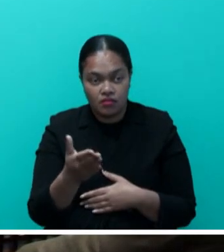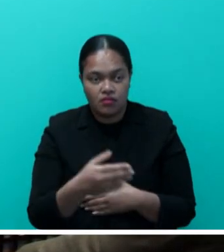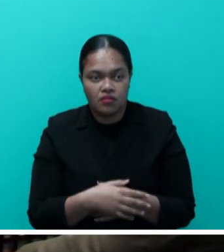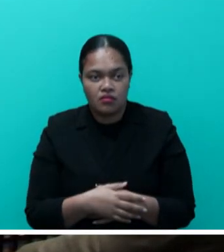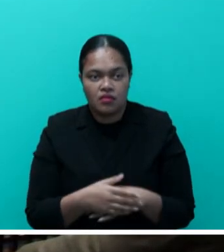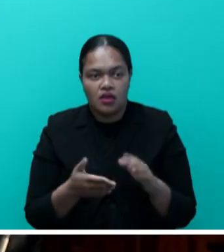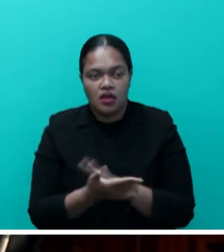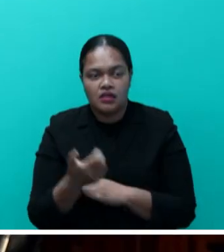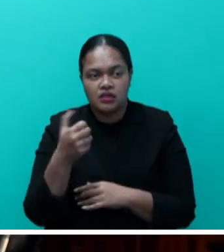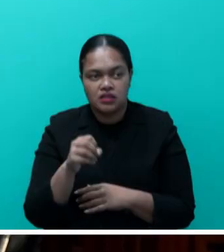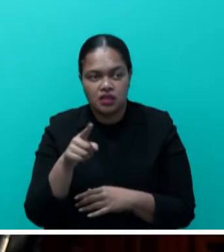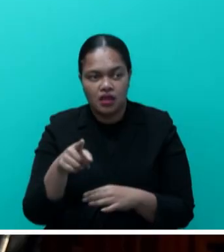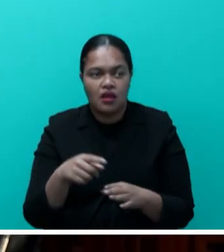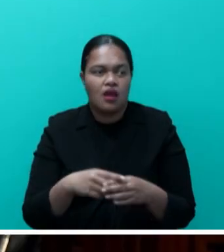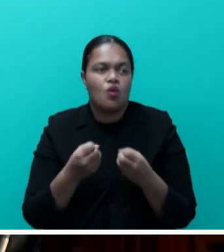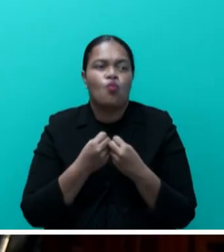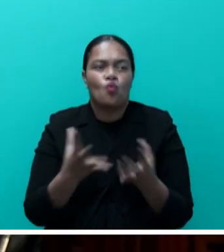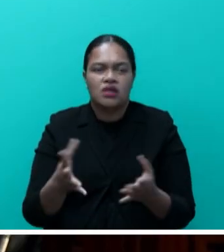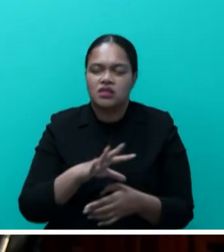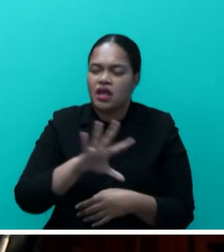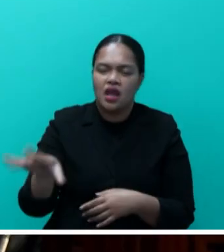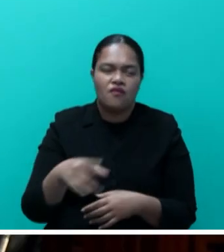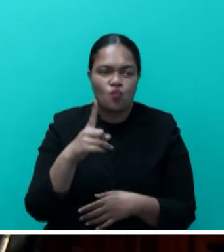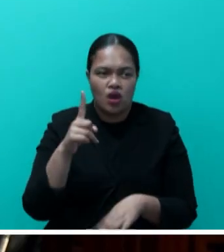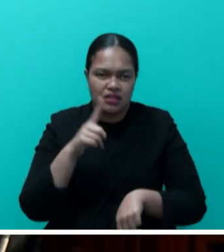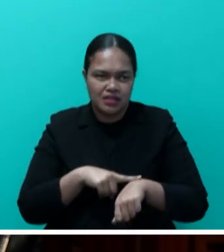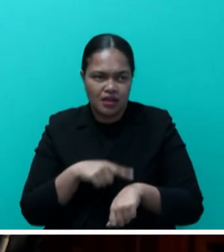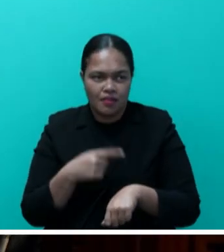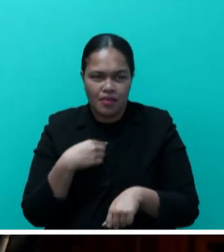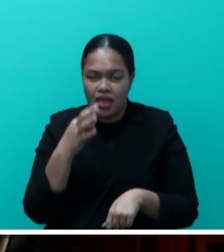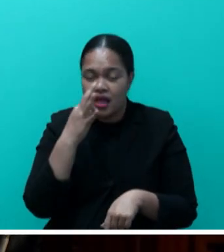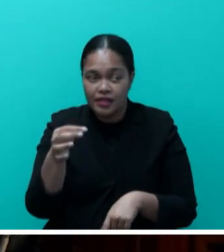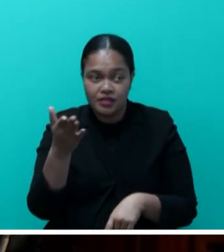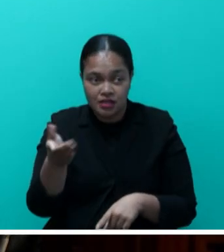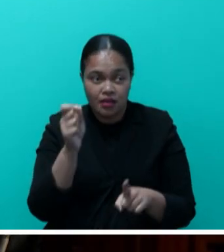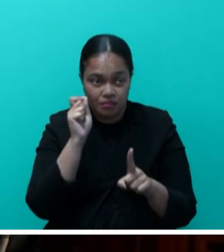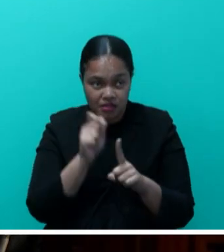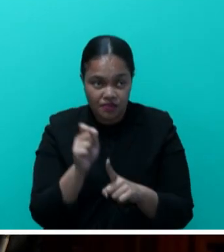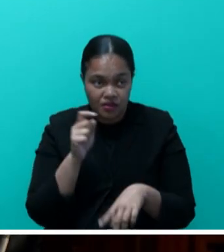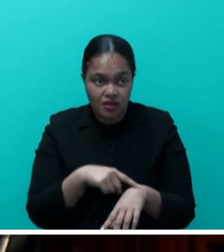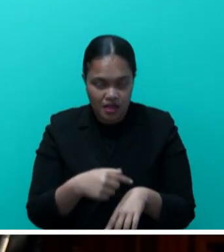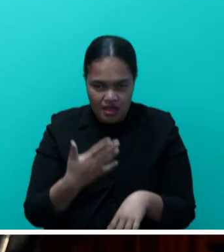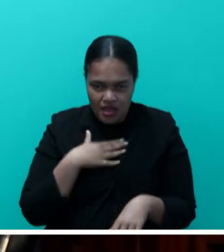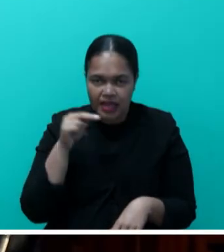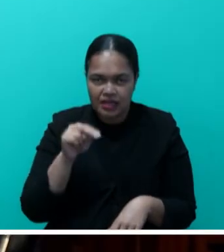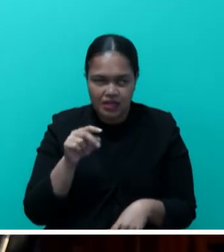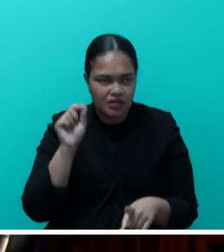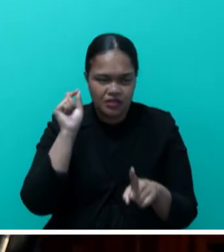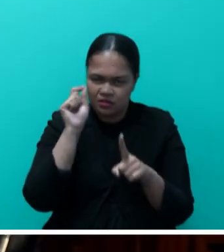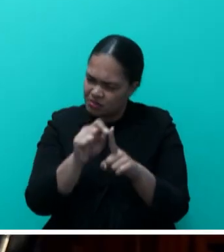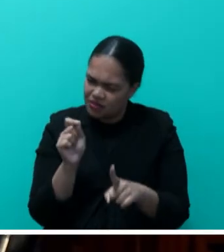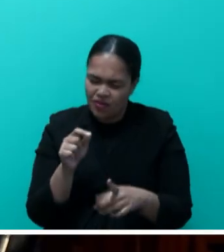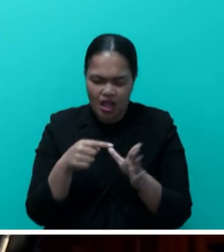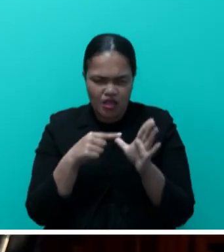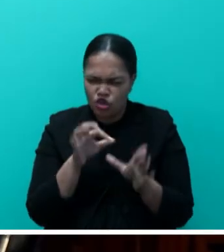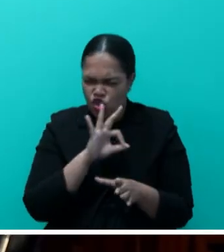relevance. She's wasting everyone's time. I've asked a specific question, I need a specific answer. Don't go around